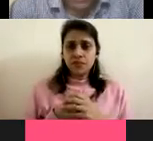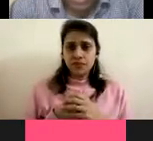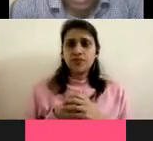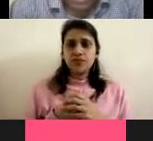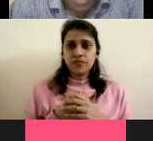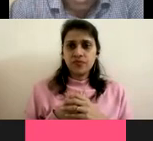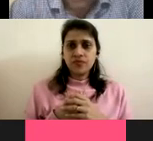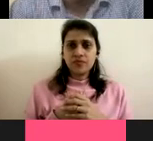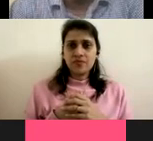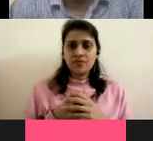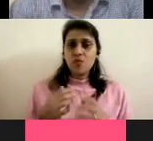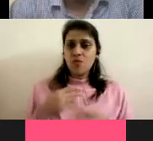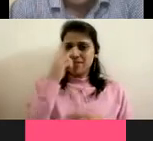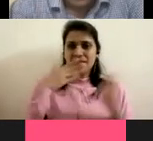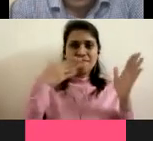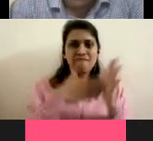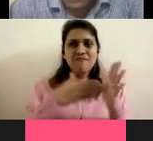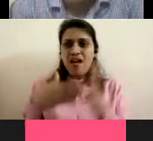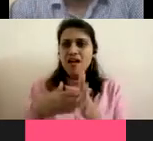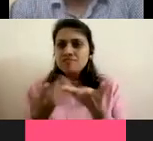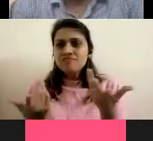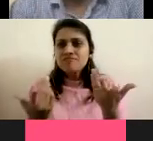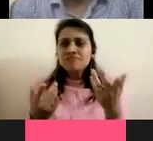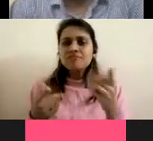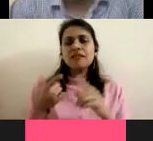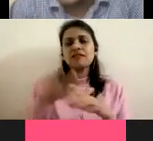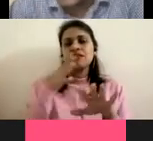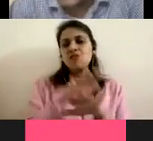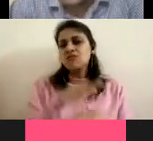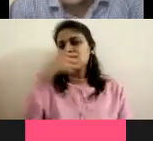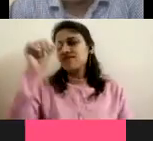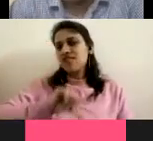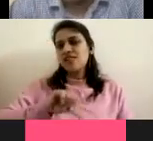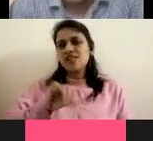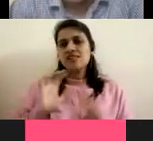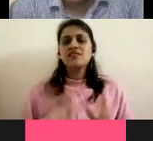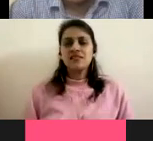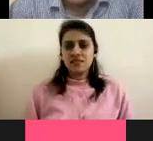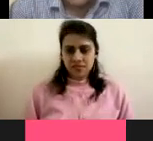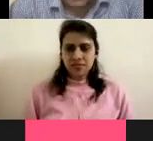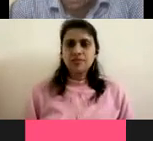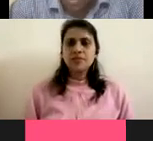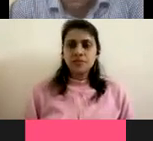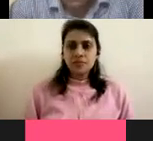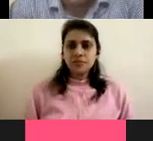what we see as barriers to inclusion. Okay, in fact, that is why we don't see. Okay, before